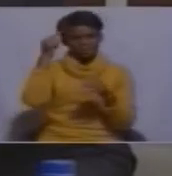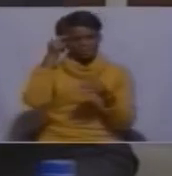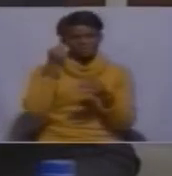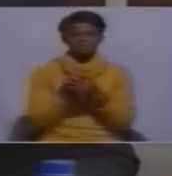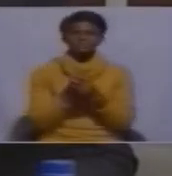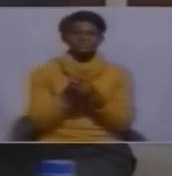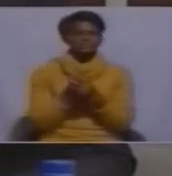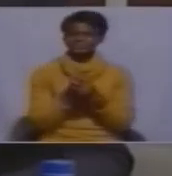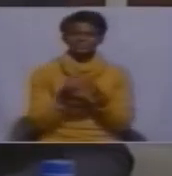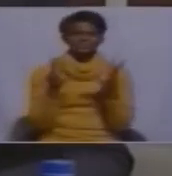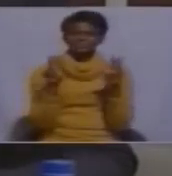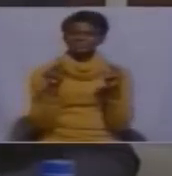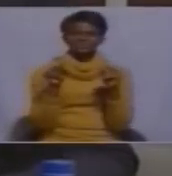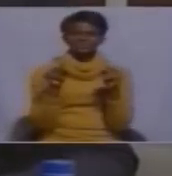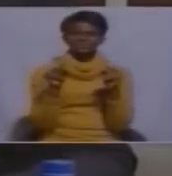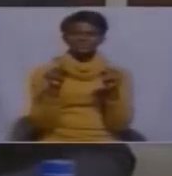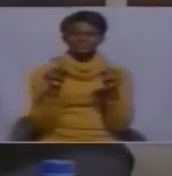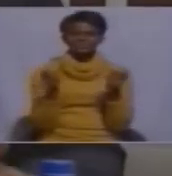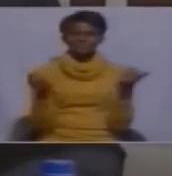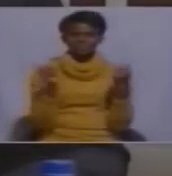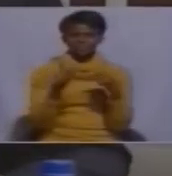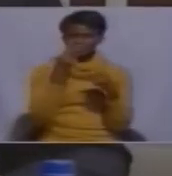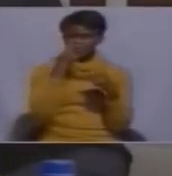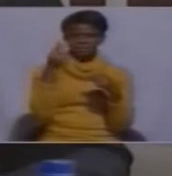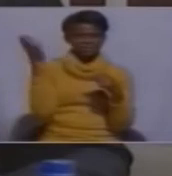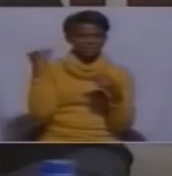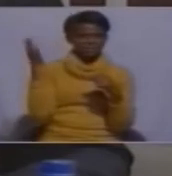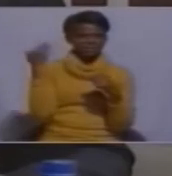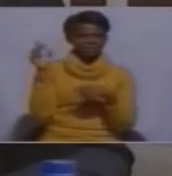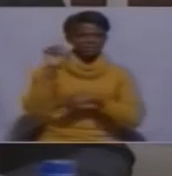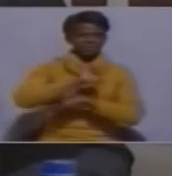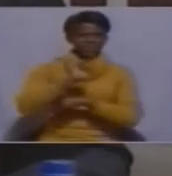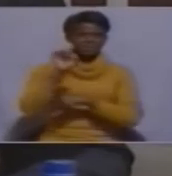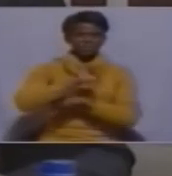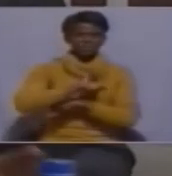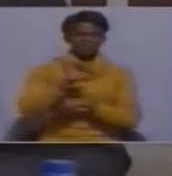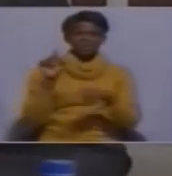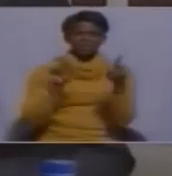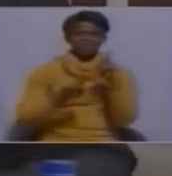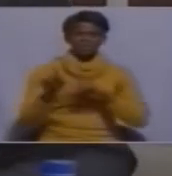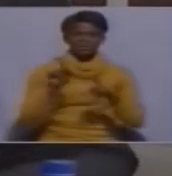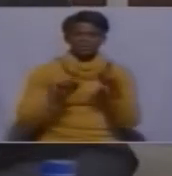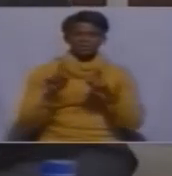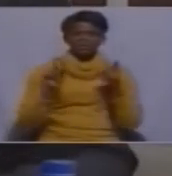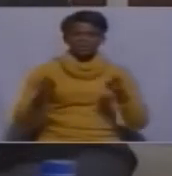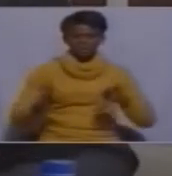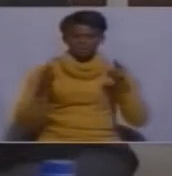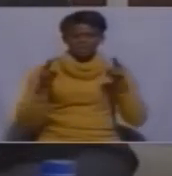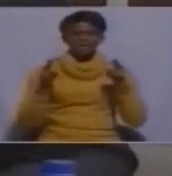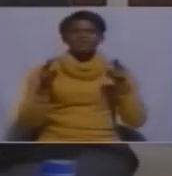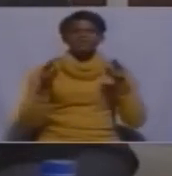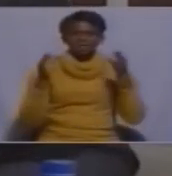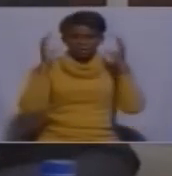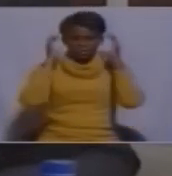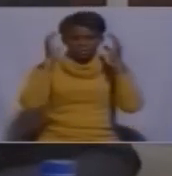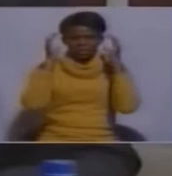No, I don't think so. In fact, when you look at the olden days, you'll find that people occupying such high positions like the one I have were